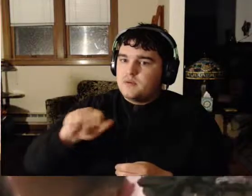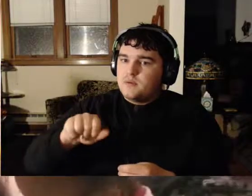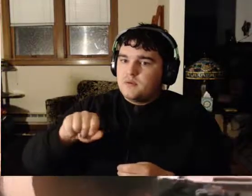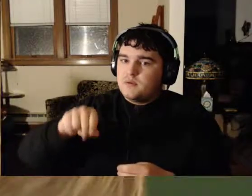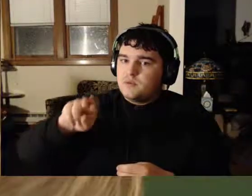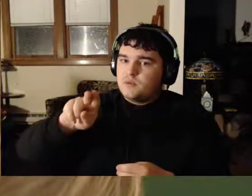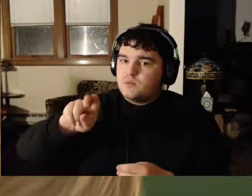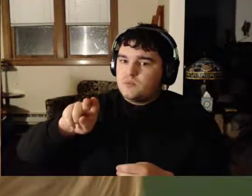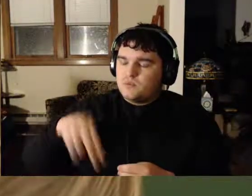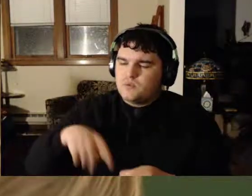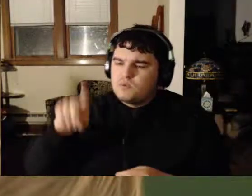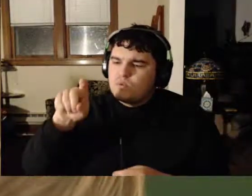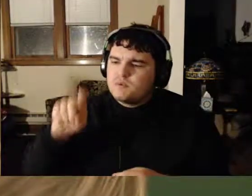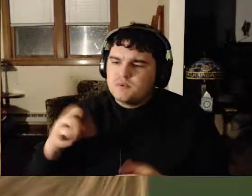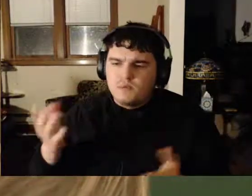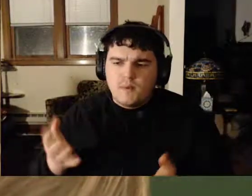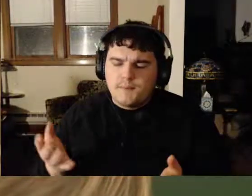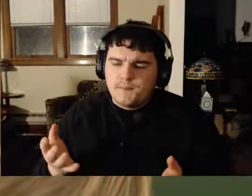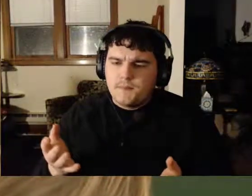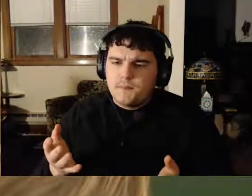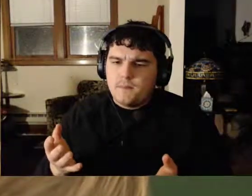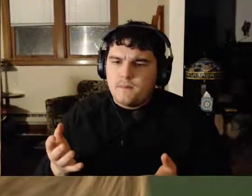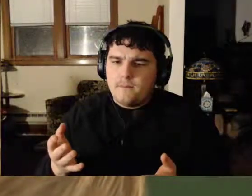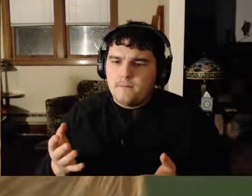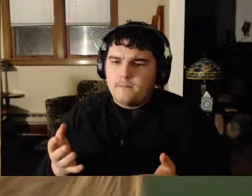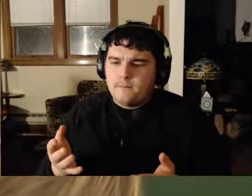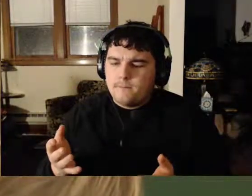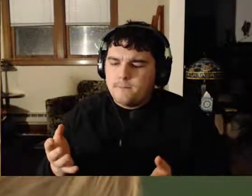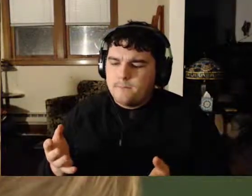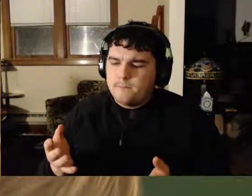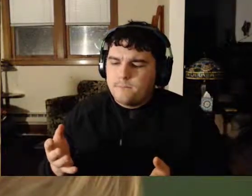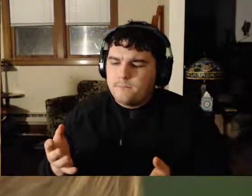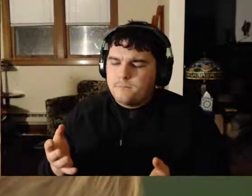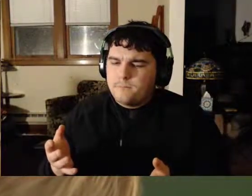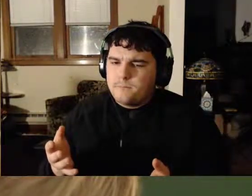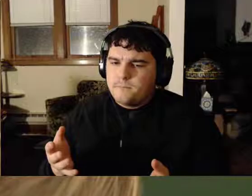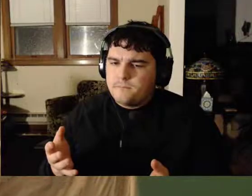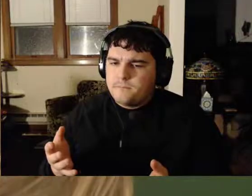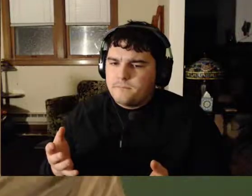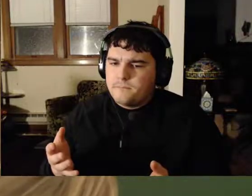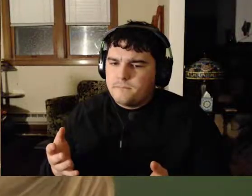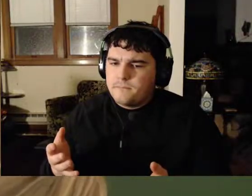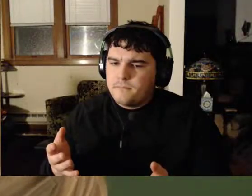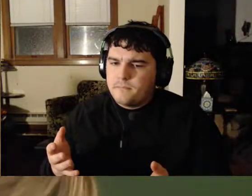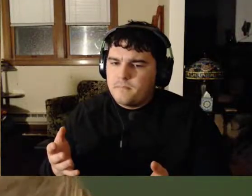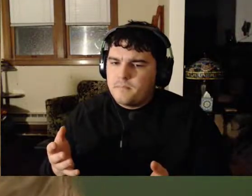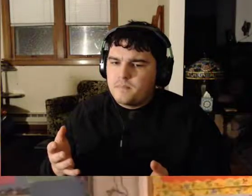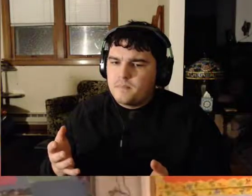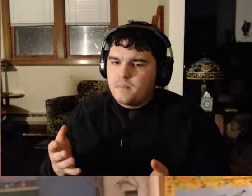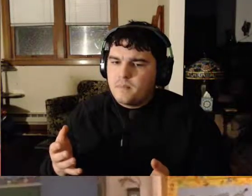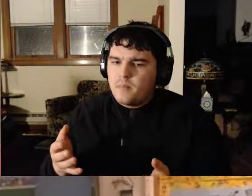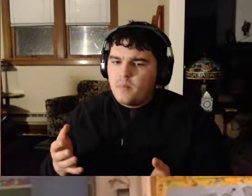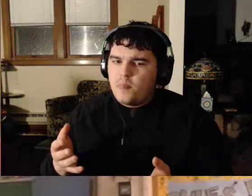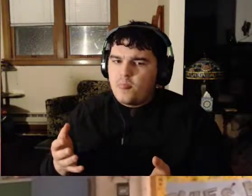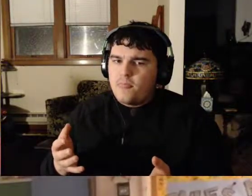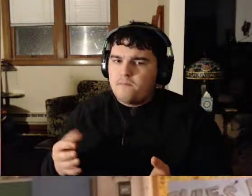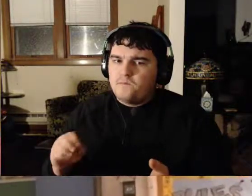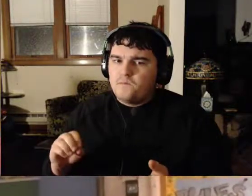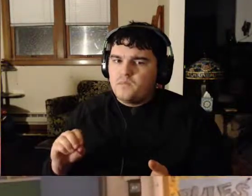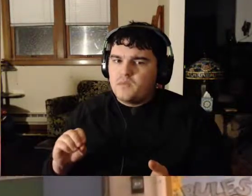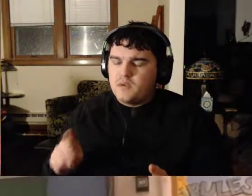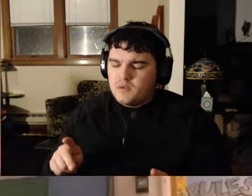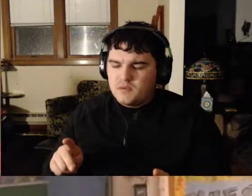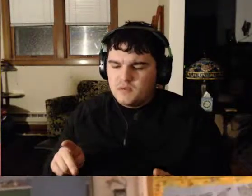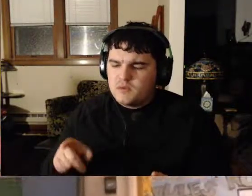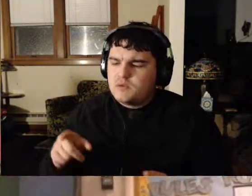question? Shih Tzus a lot of care. Okay, so what do you want your reader